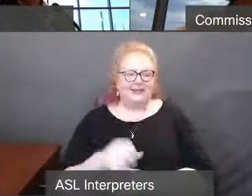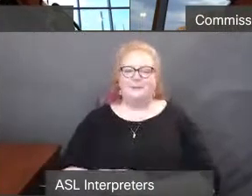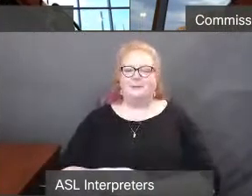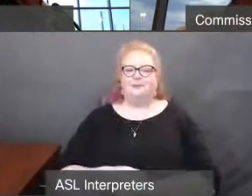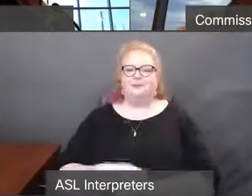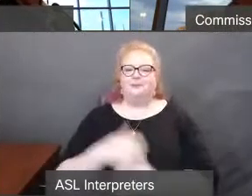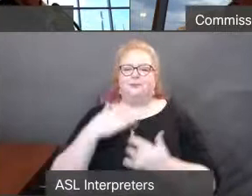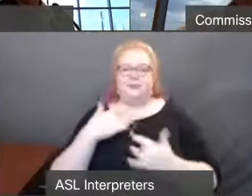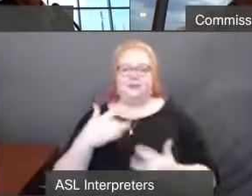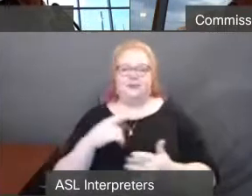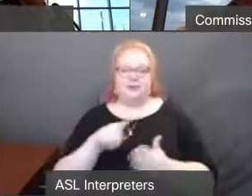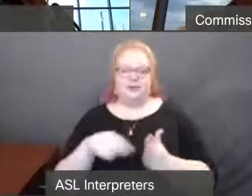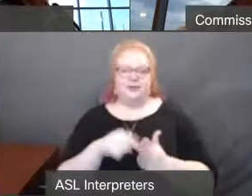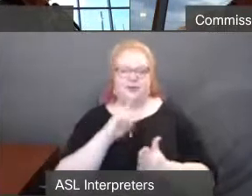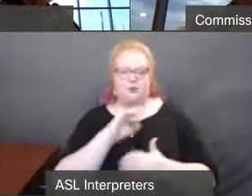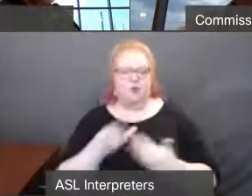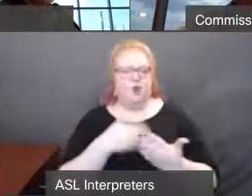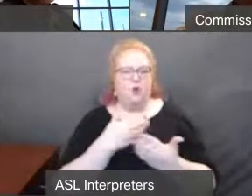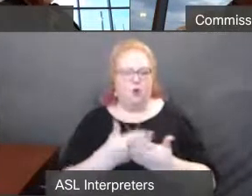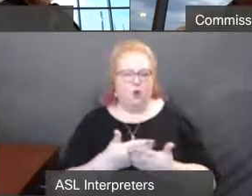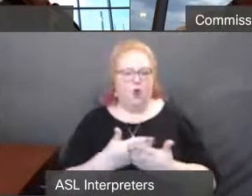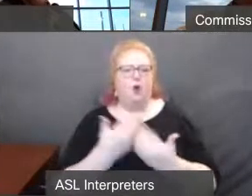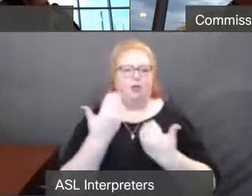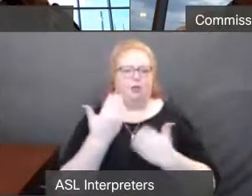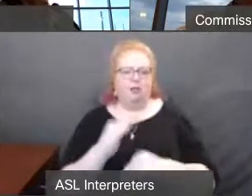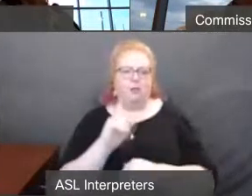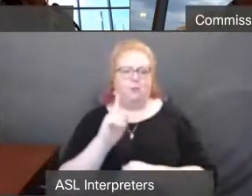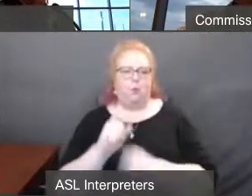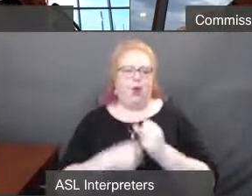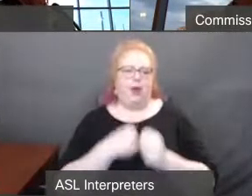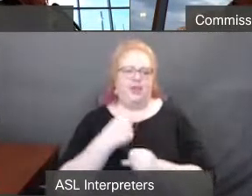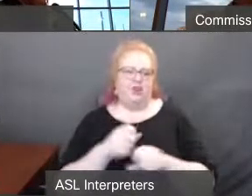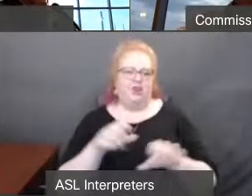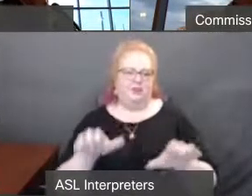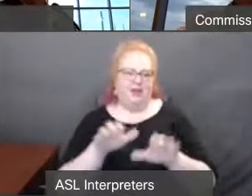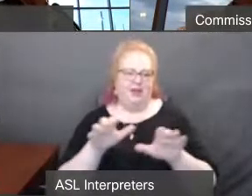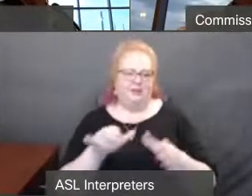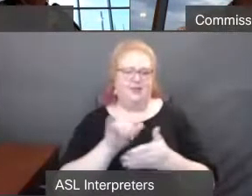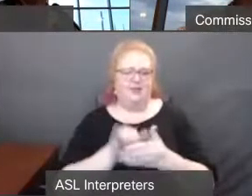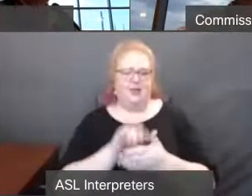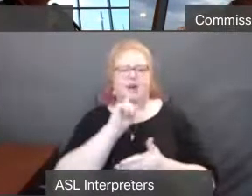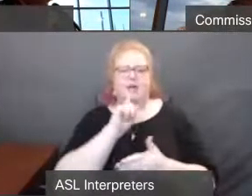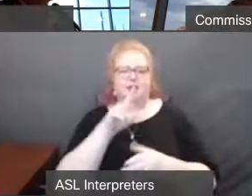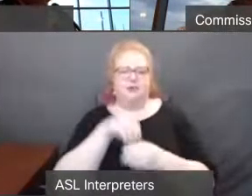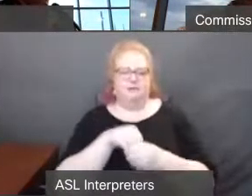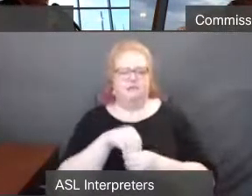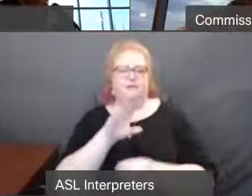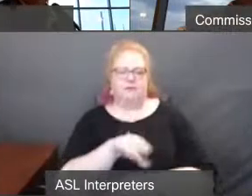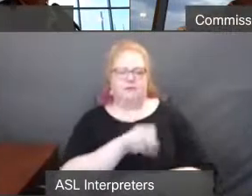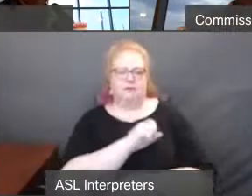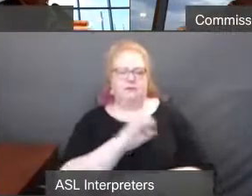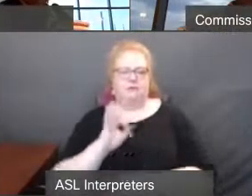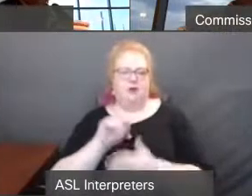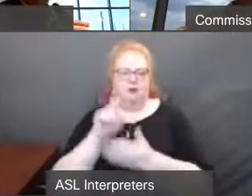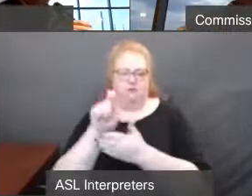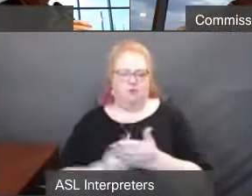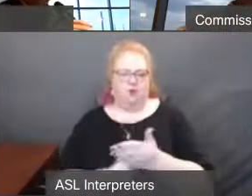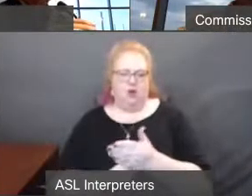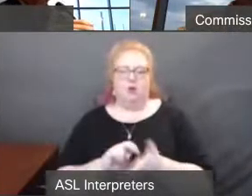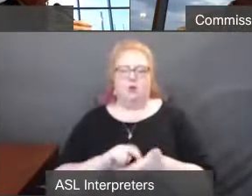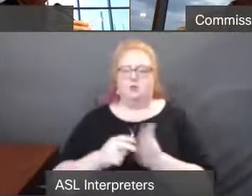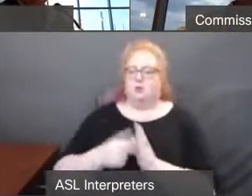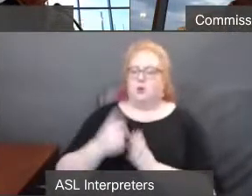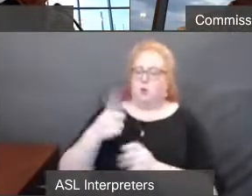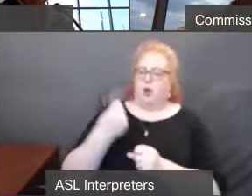Typically, these are all limited to 1 year of activity, and I believe that's in the staff write-up. Okay, so after 1 year, this